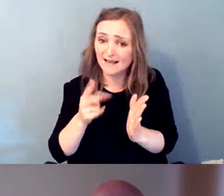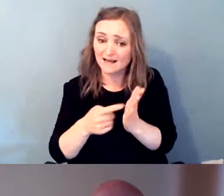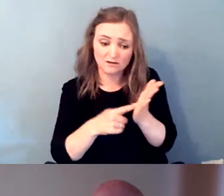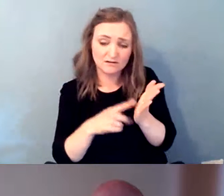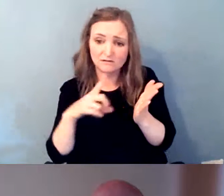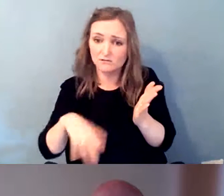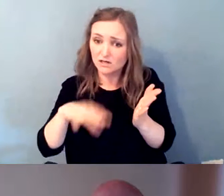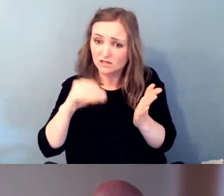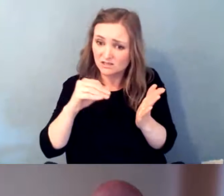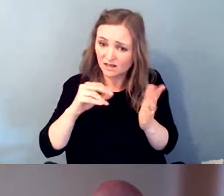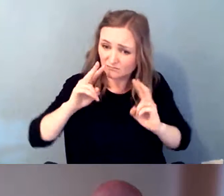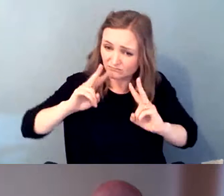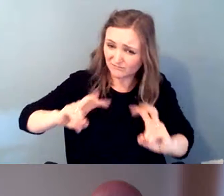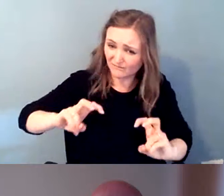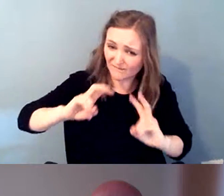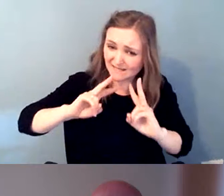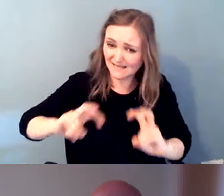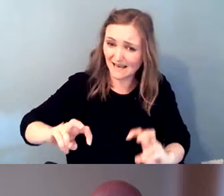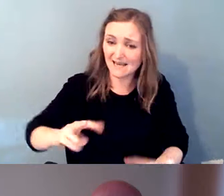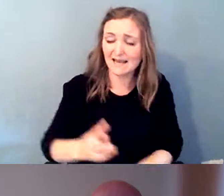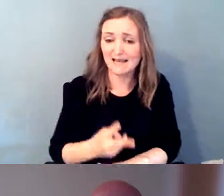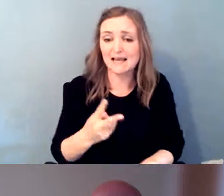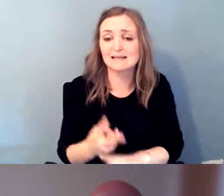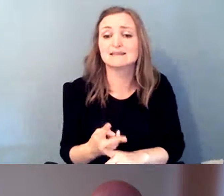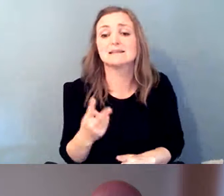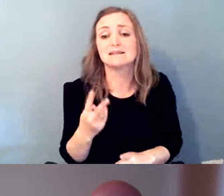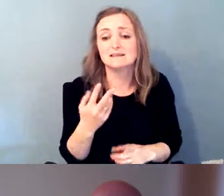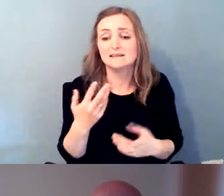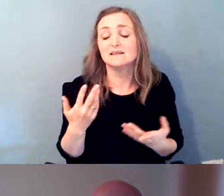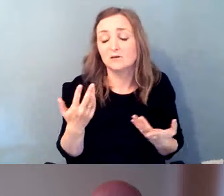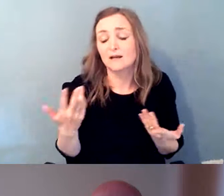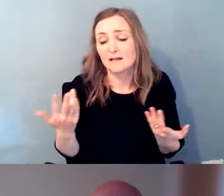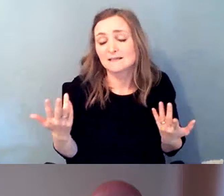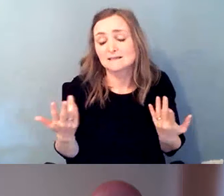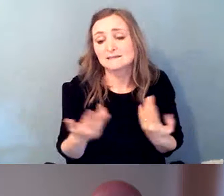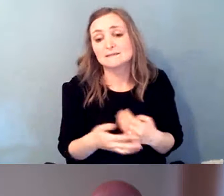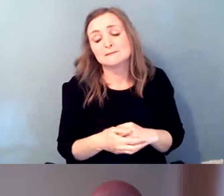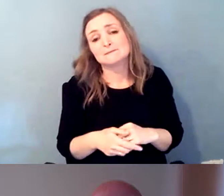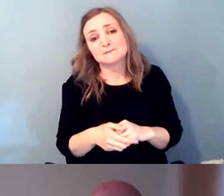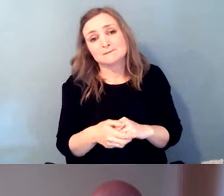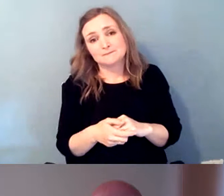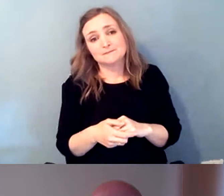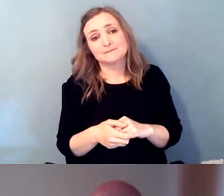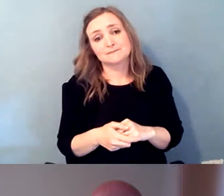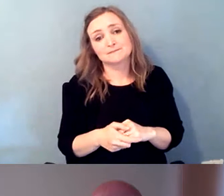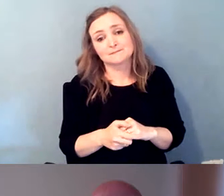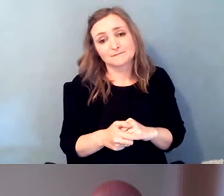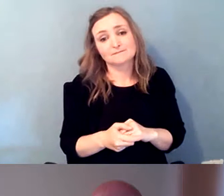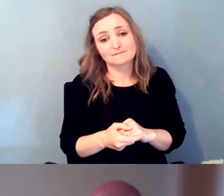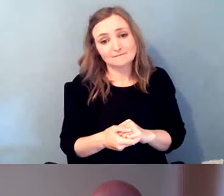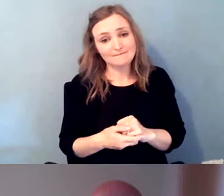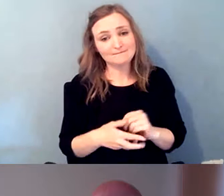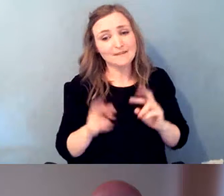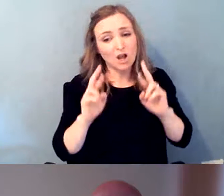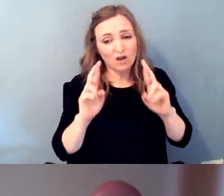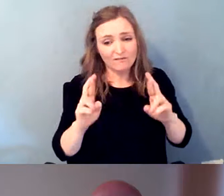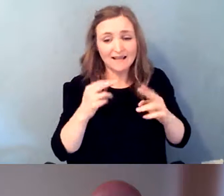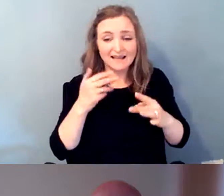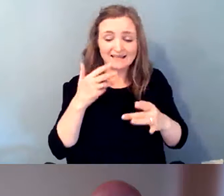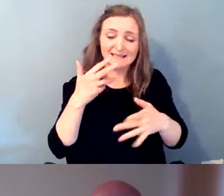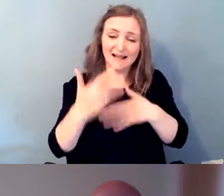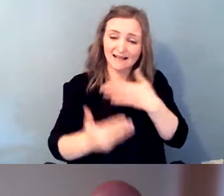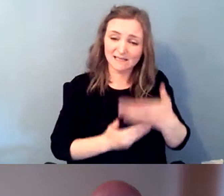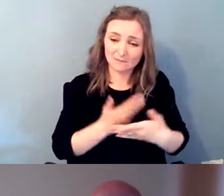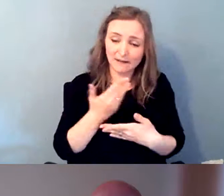some further investigations if I think they're indicated. So, you know, I hope that kind of explains that, yeah, it